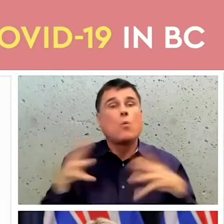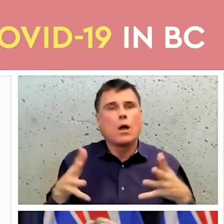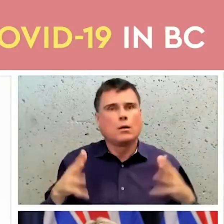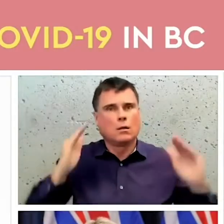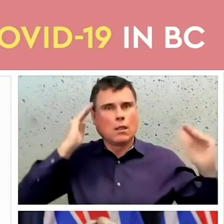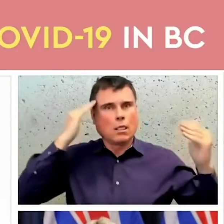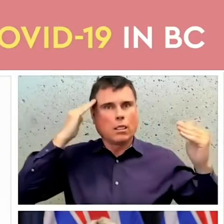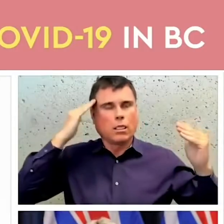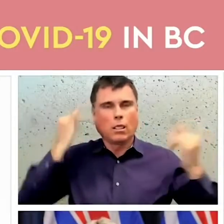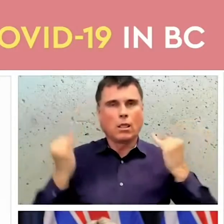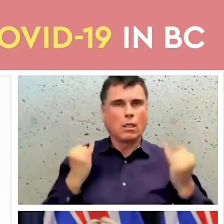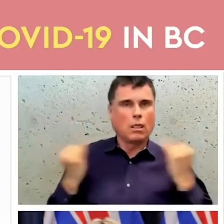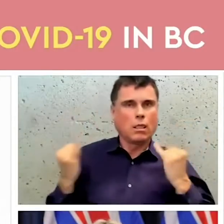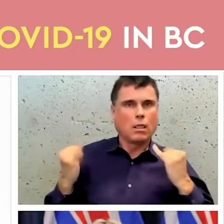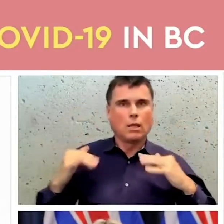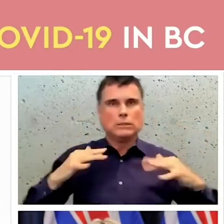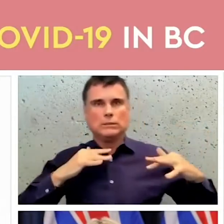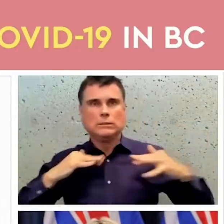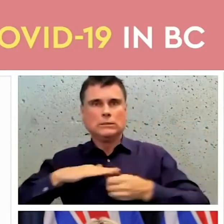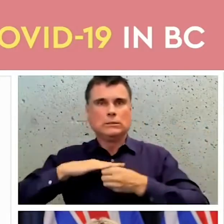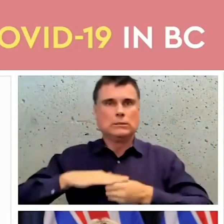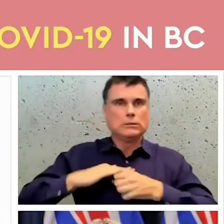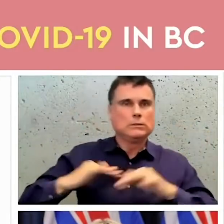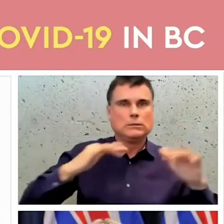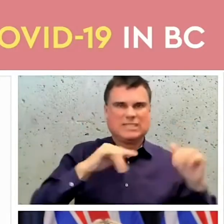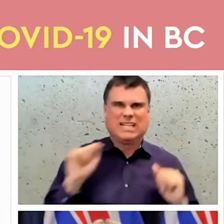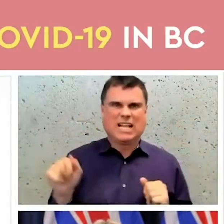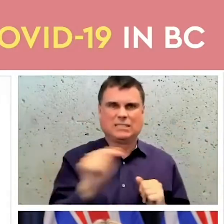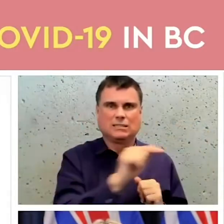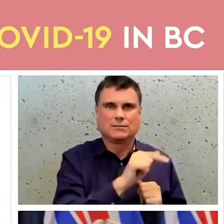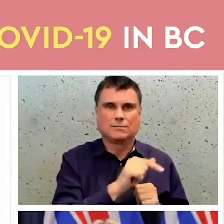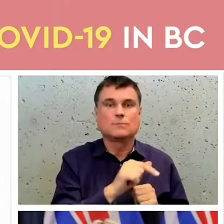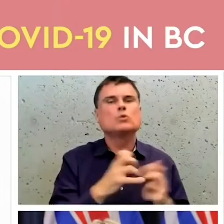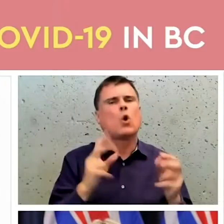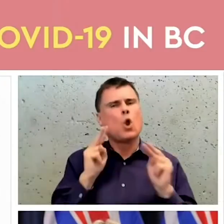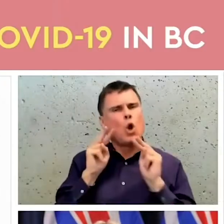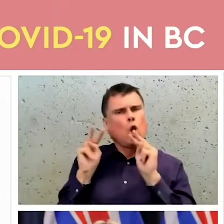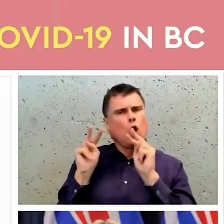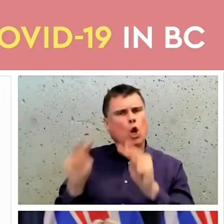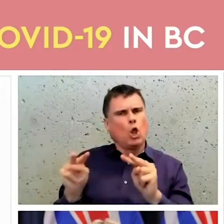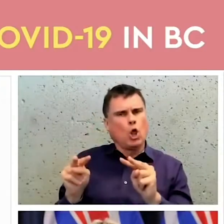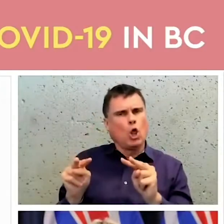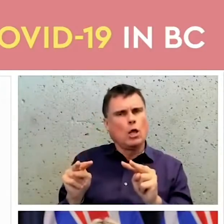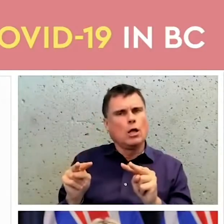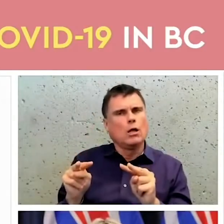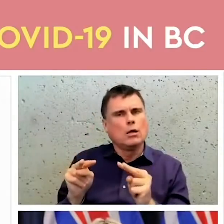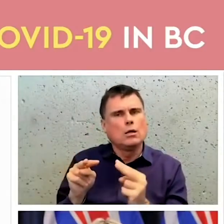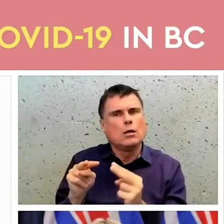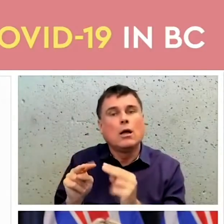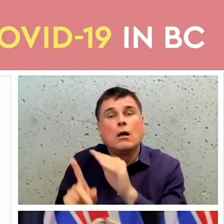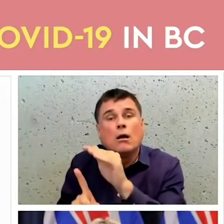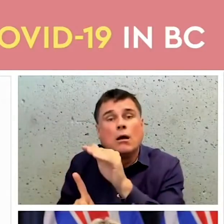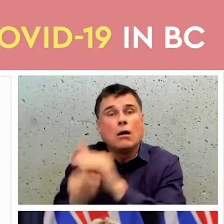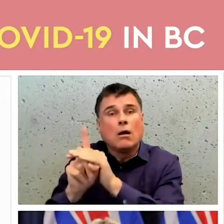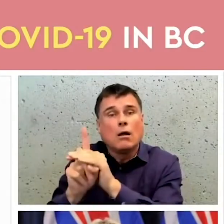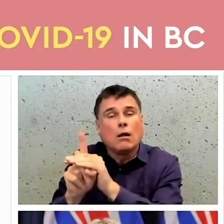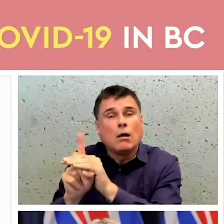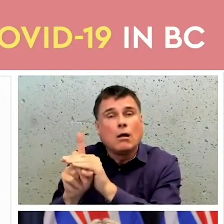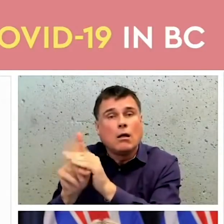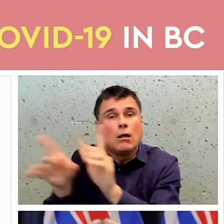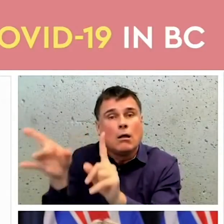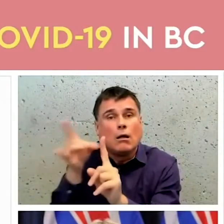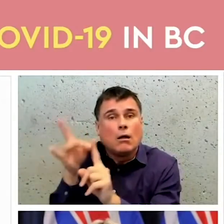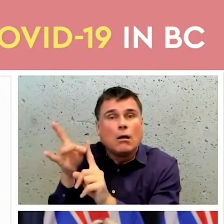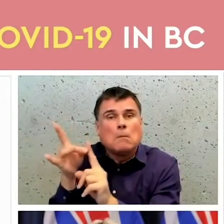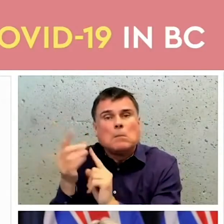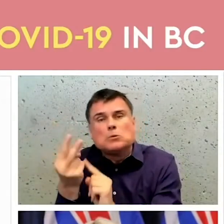the investigation of these cases, particularly around the clusters in schools, shows us that most of the transmission